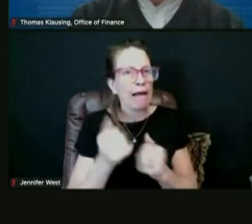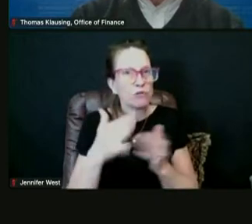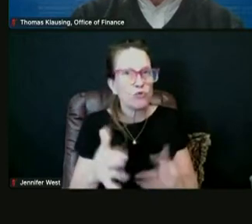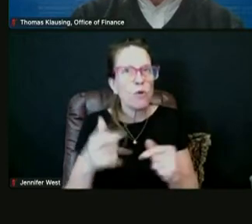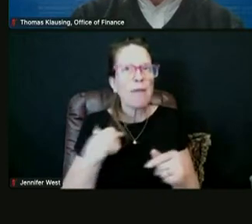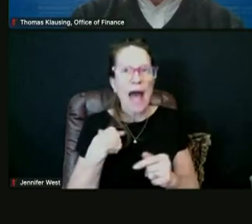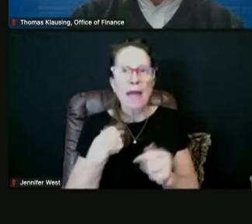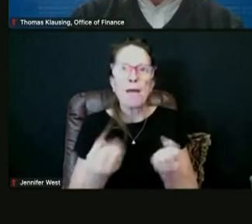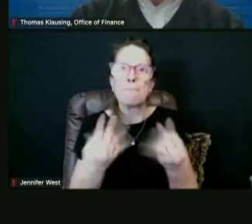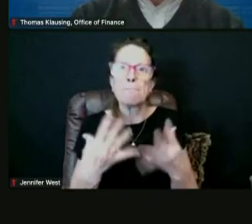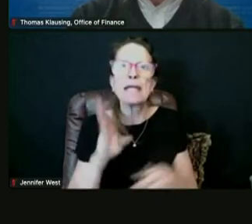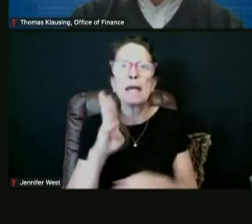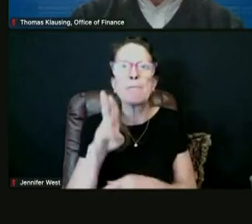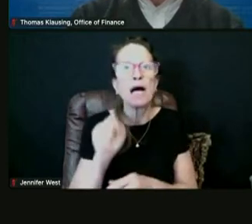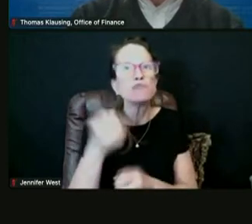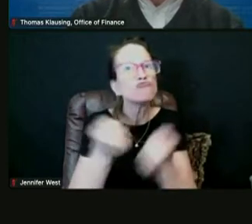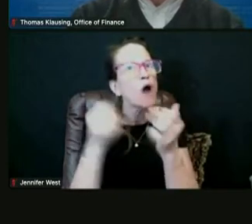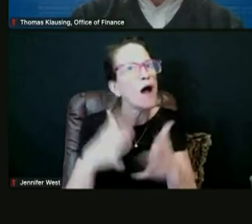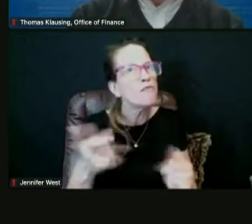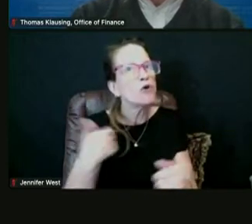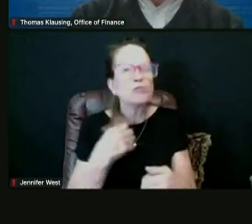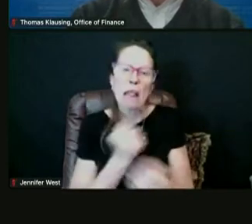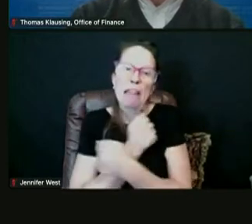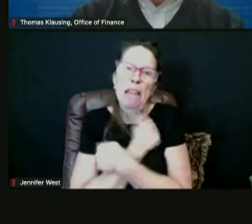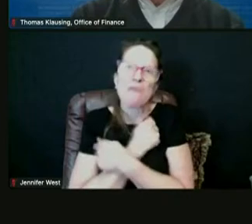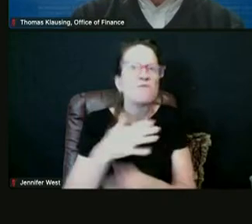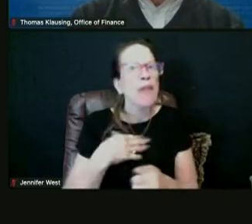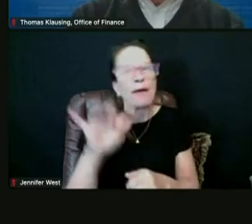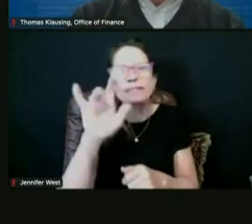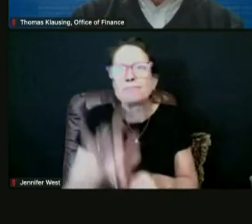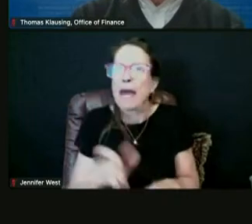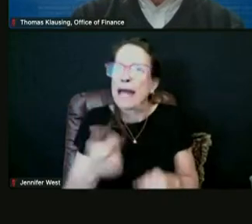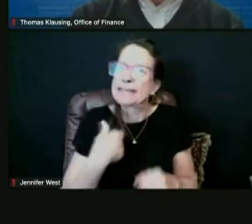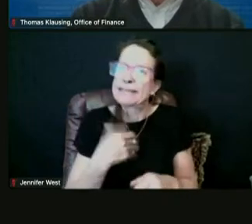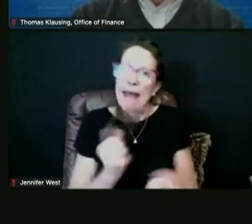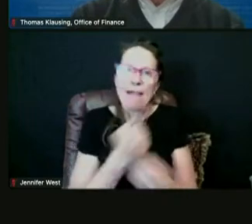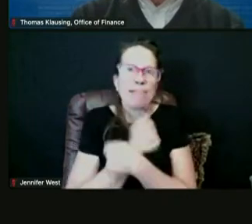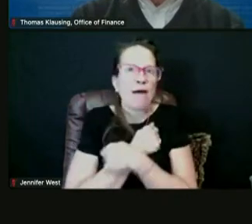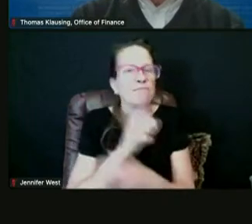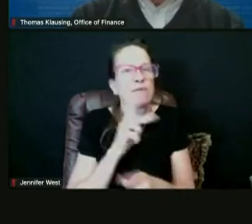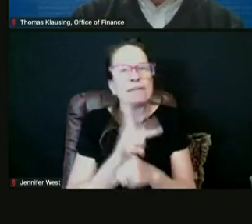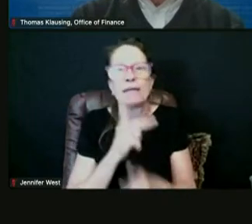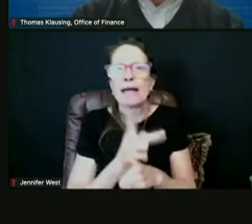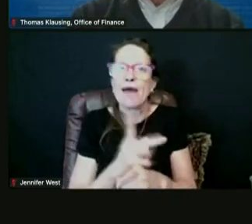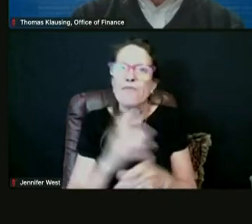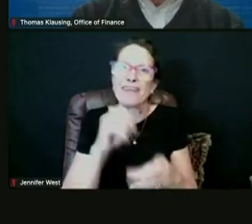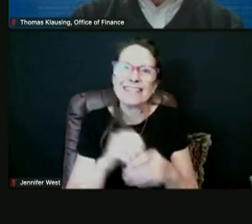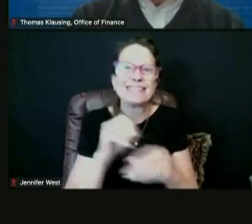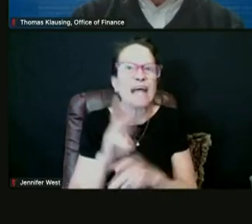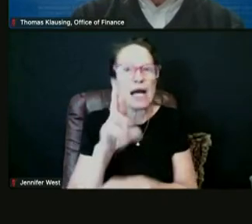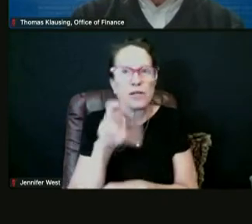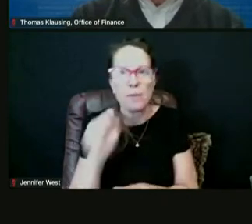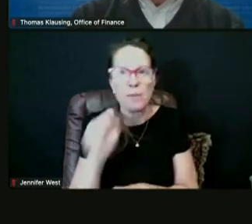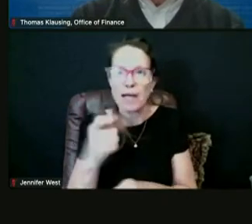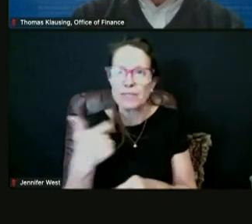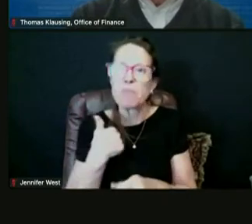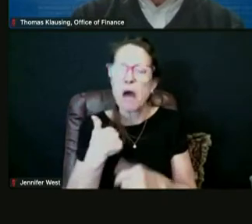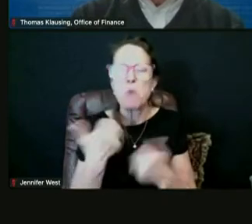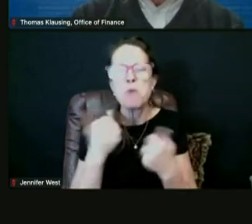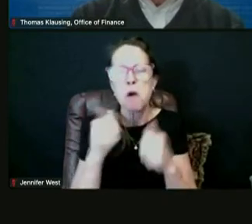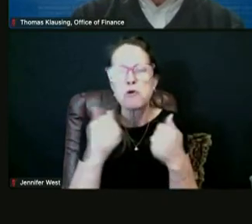particular space. But again, we'll continue to gather that feedback and continue to move forward with kind of making it a little bit more